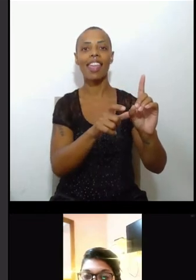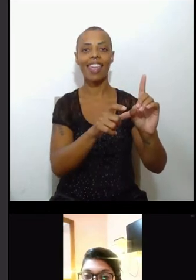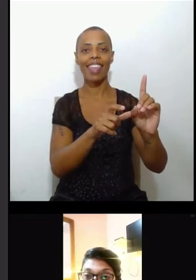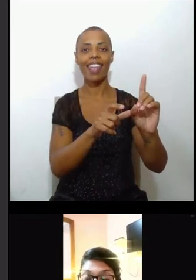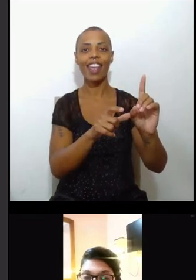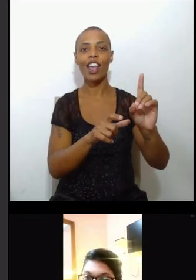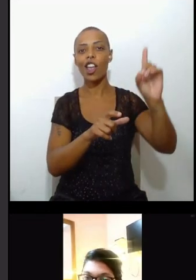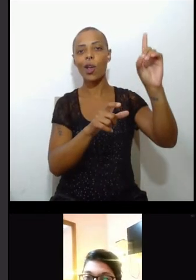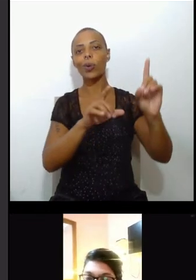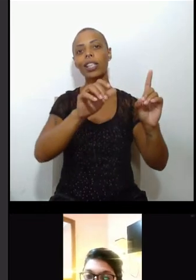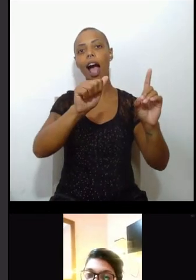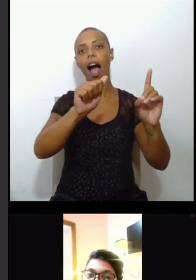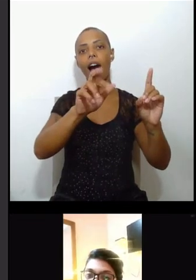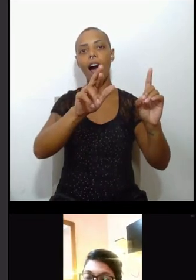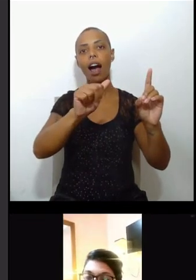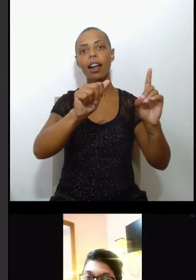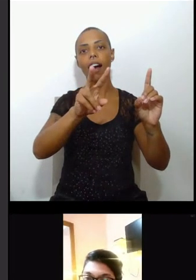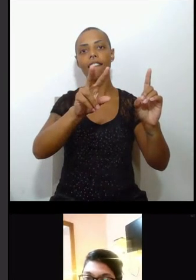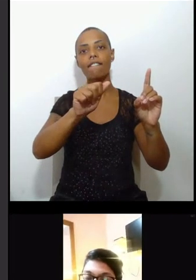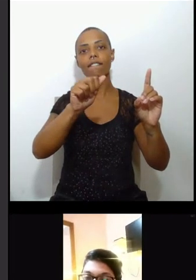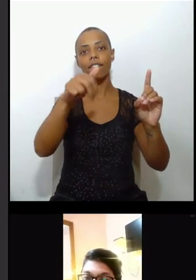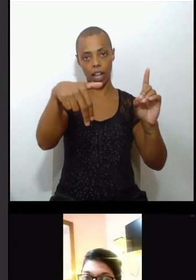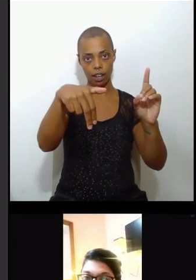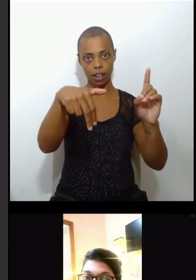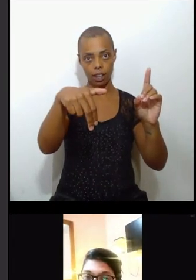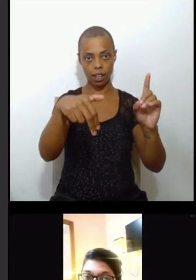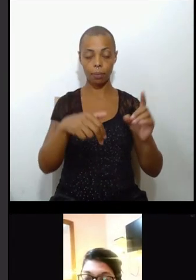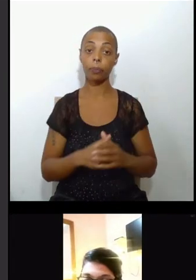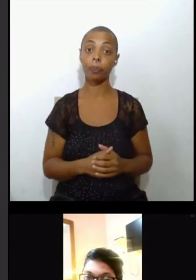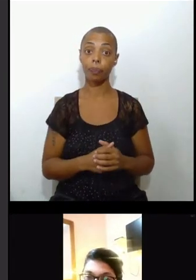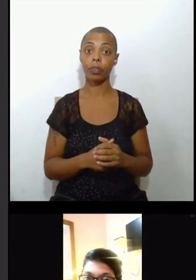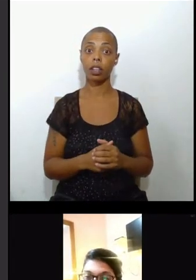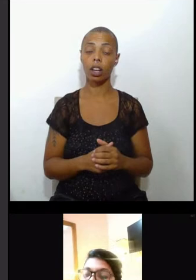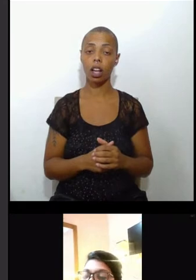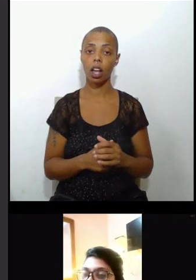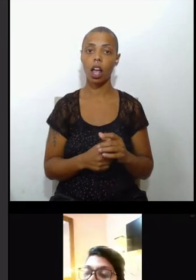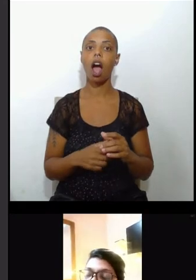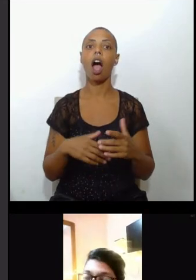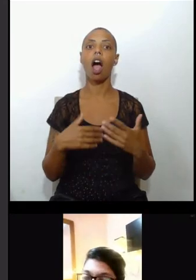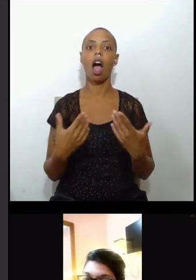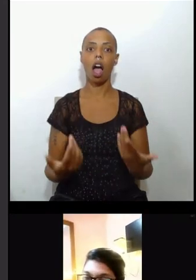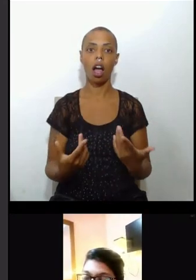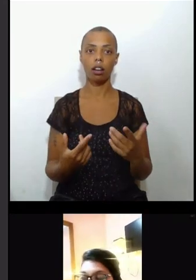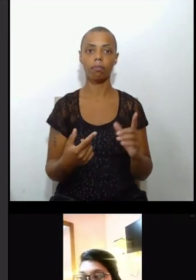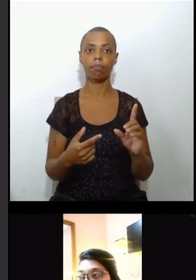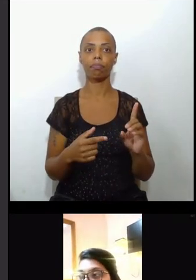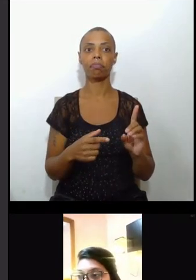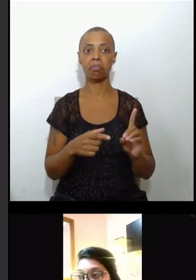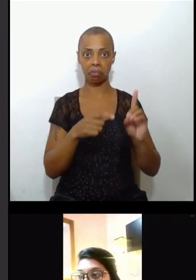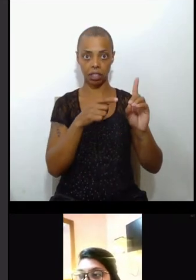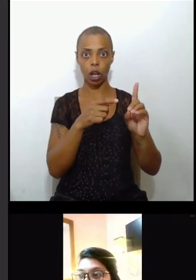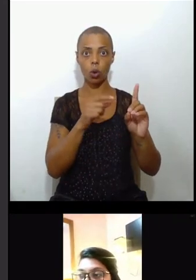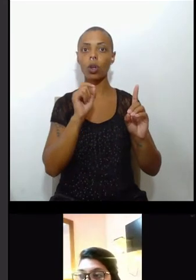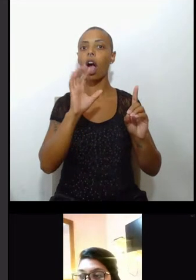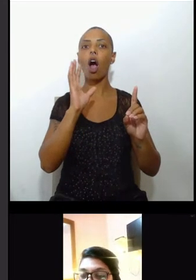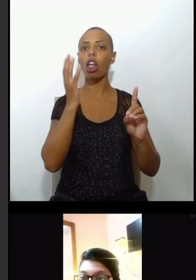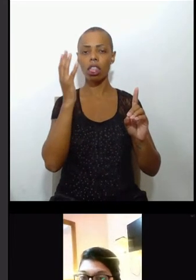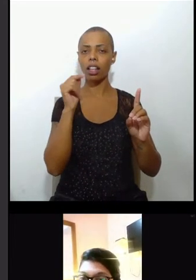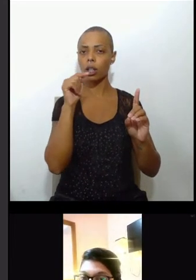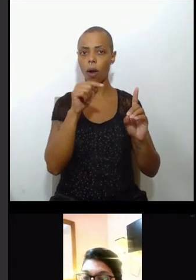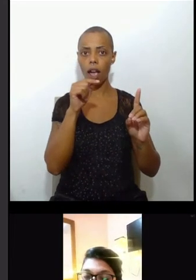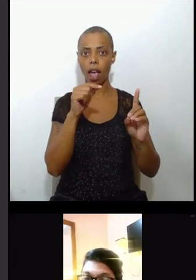is beheaded after he gets married to a woman basically that's his curse so